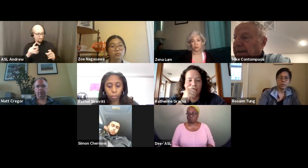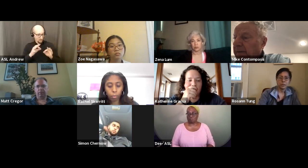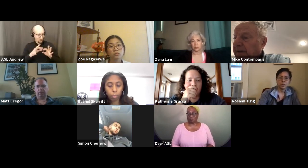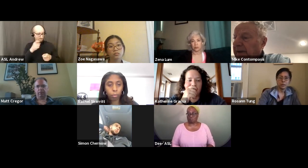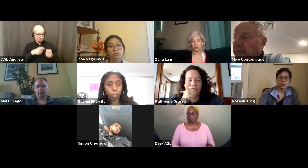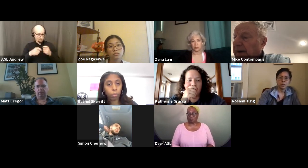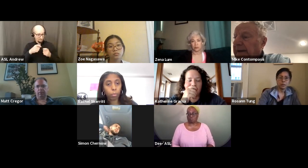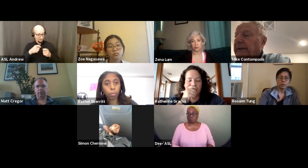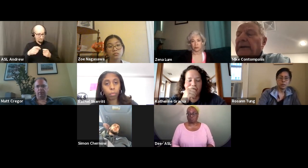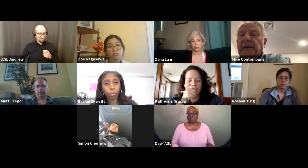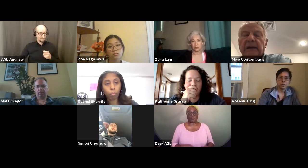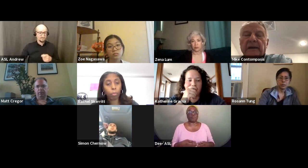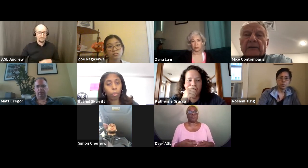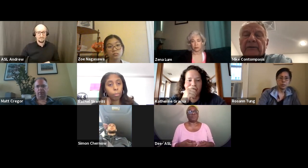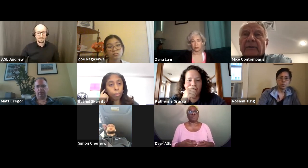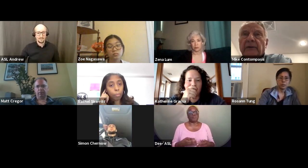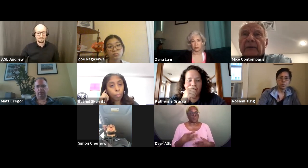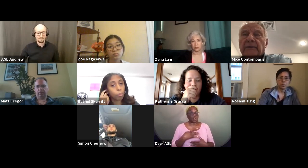So I'd like to begin by